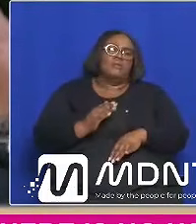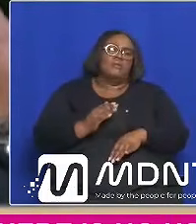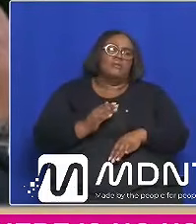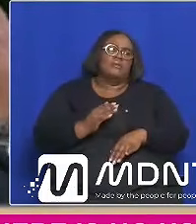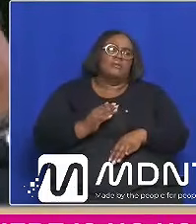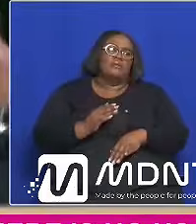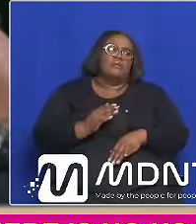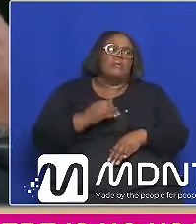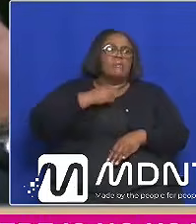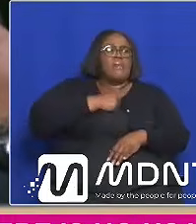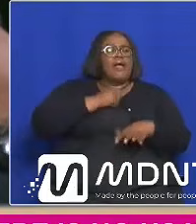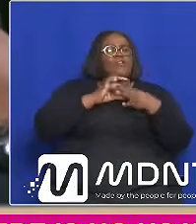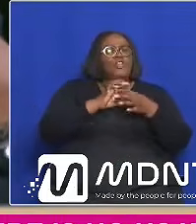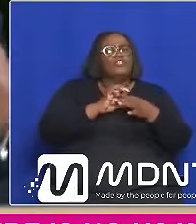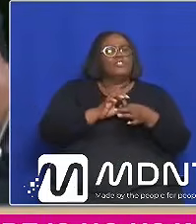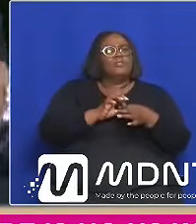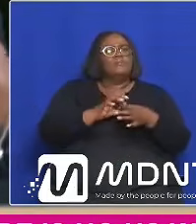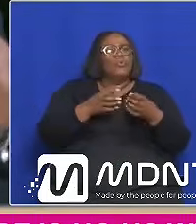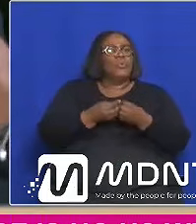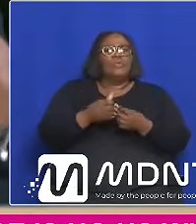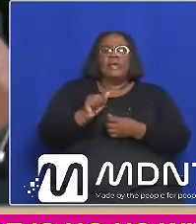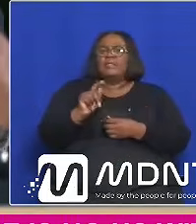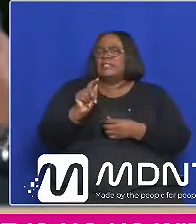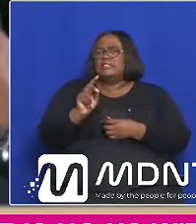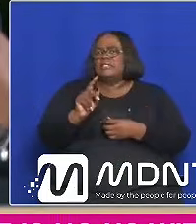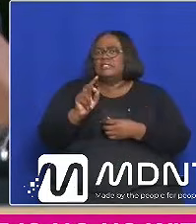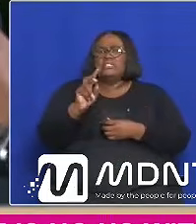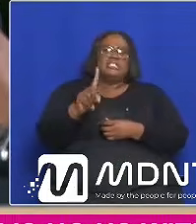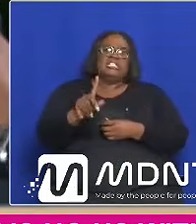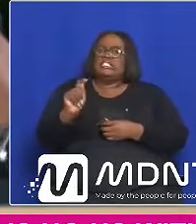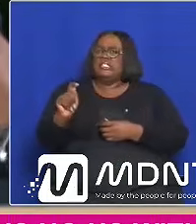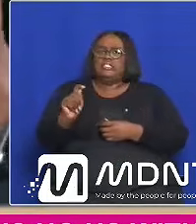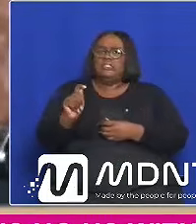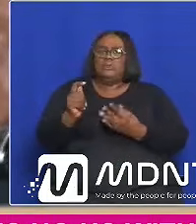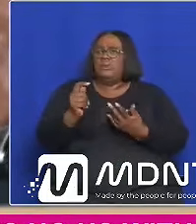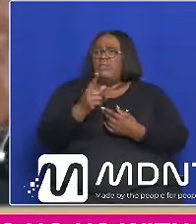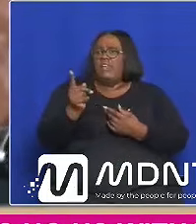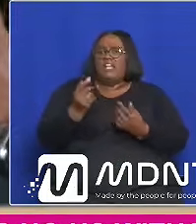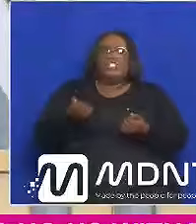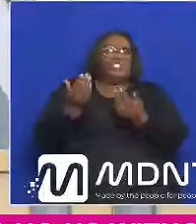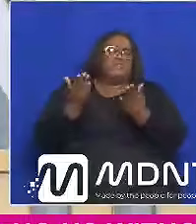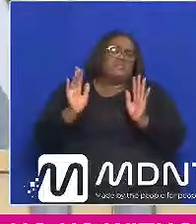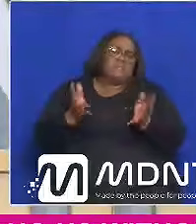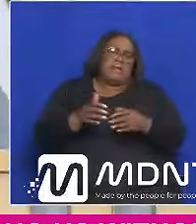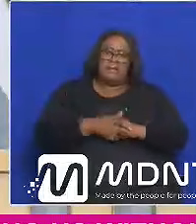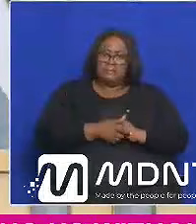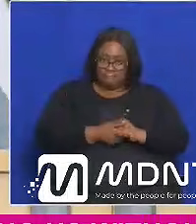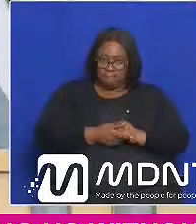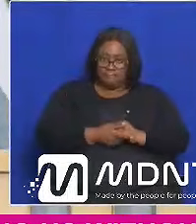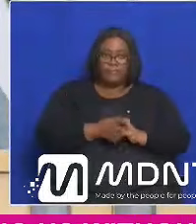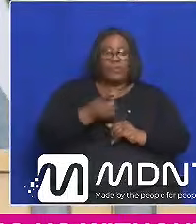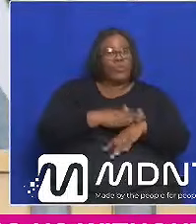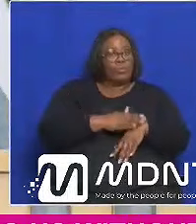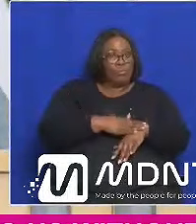with ADT, where they are just a service provider and no more. You have more of a relationship than him, than